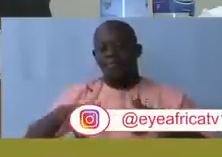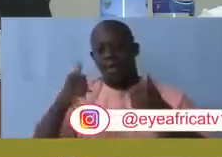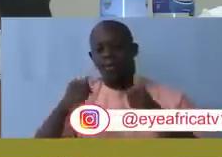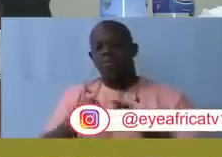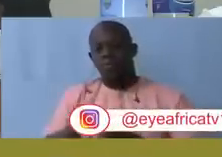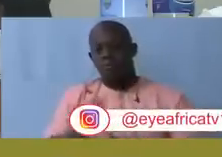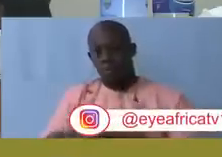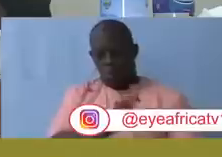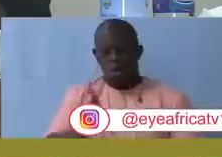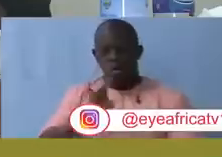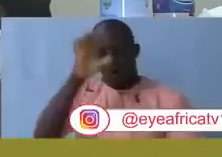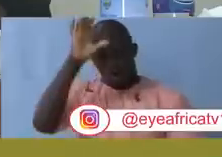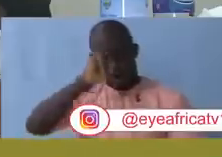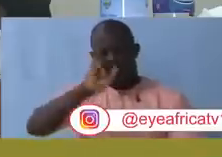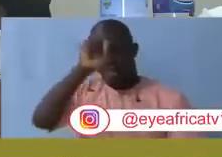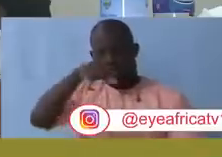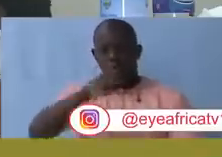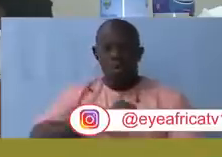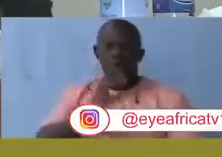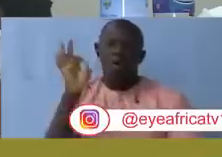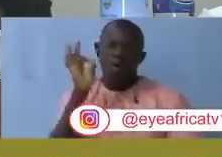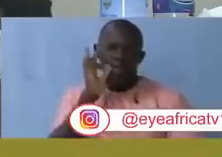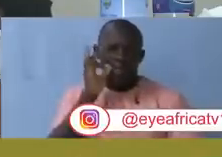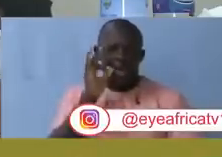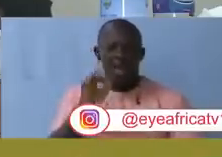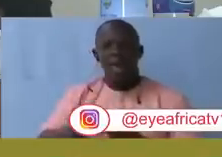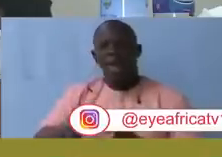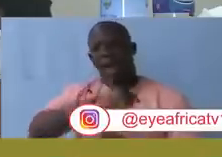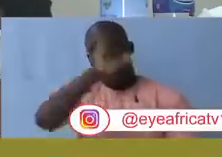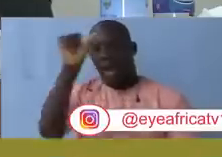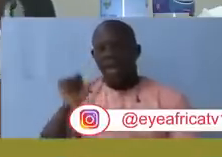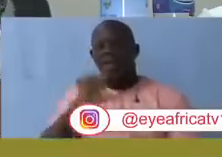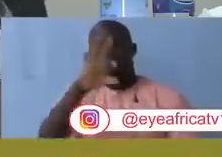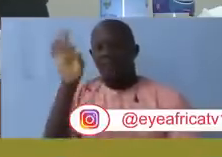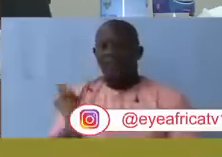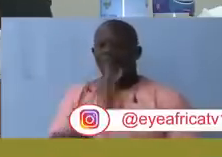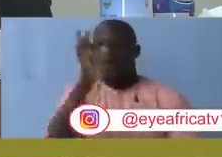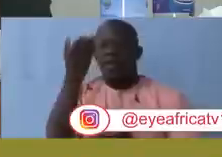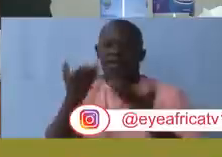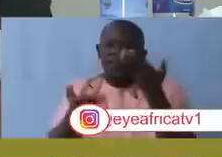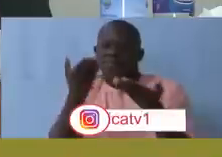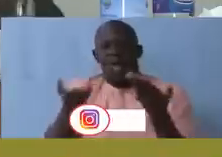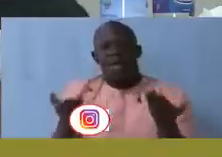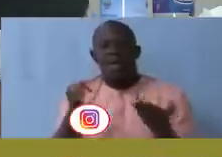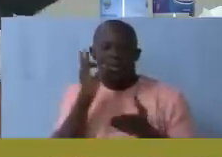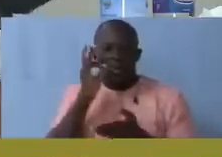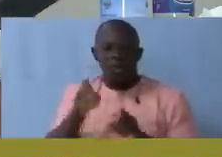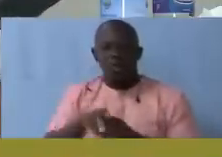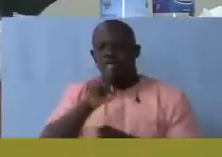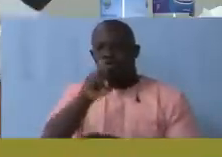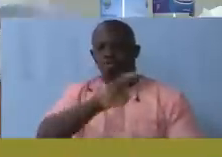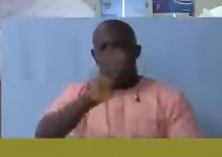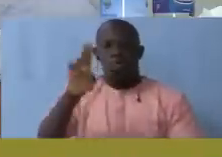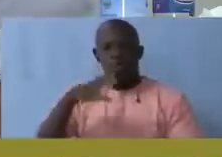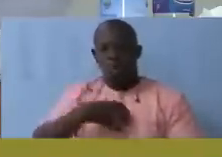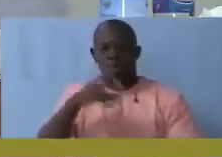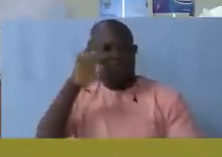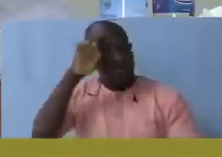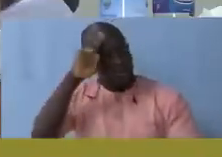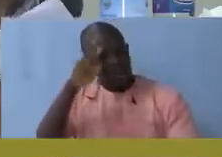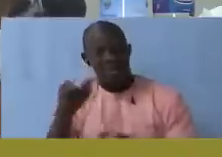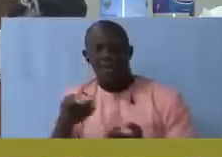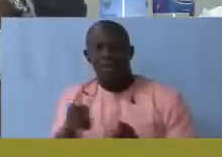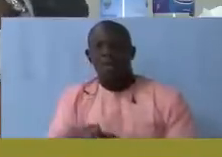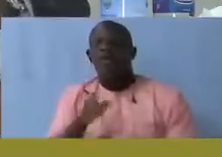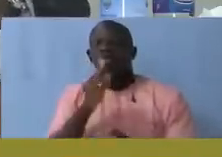your answer, and it's a very fair answer because you don't want to speculate. But we know that the